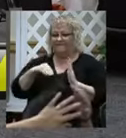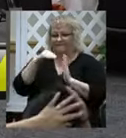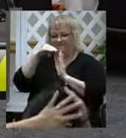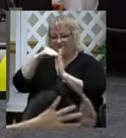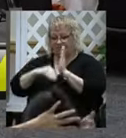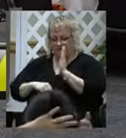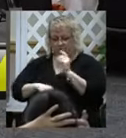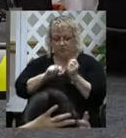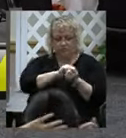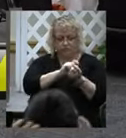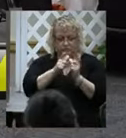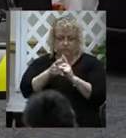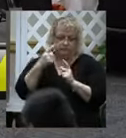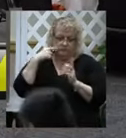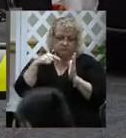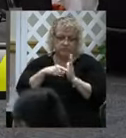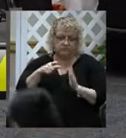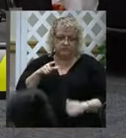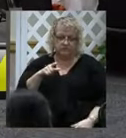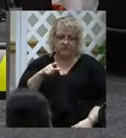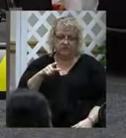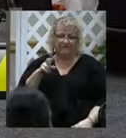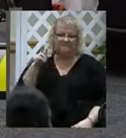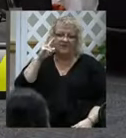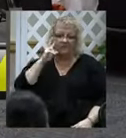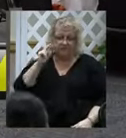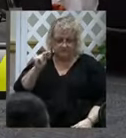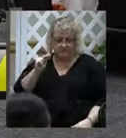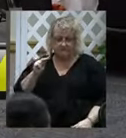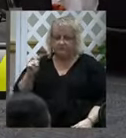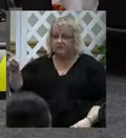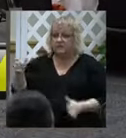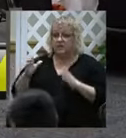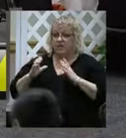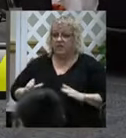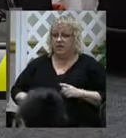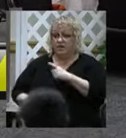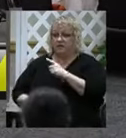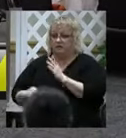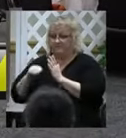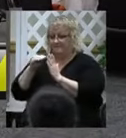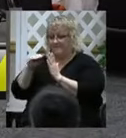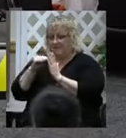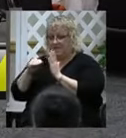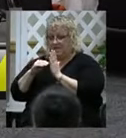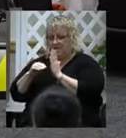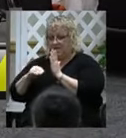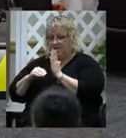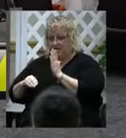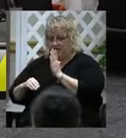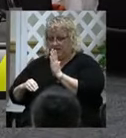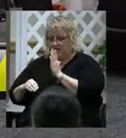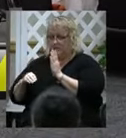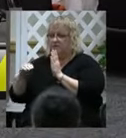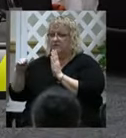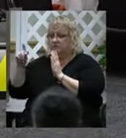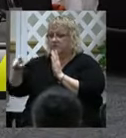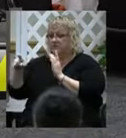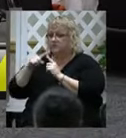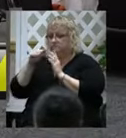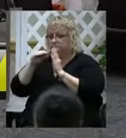we translated it, let's say, into Vietnamese. The Vietnamese client fills in the areas where